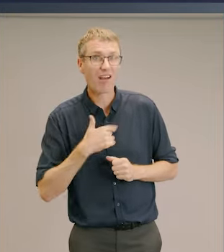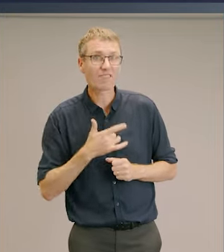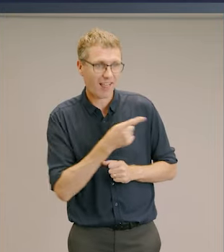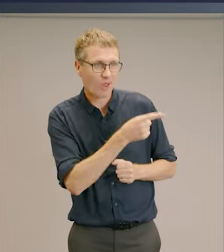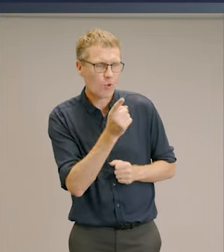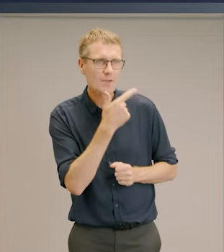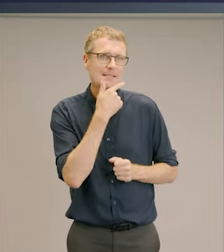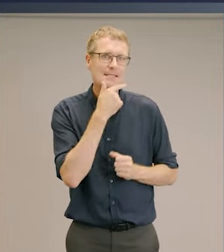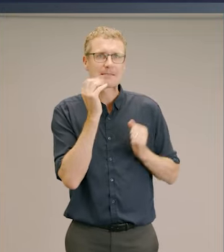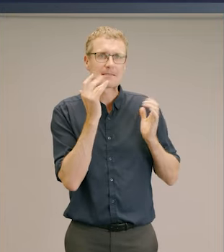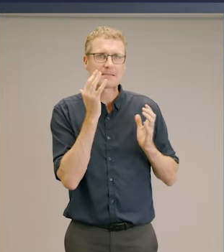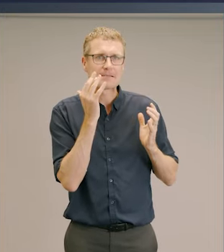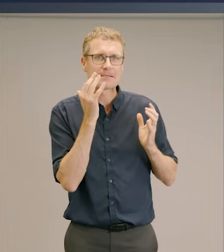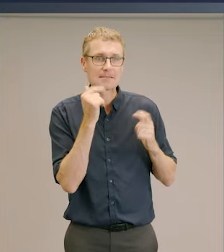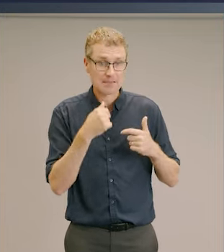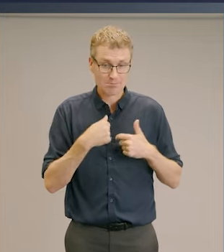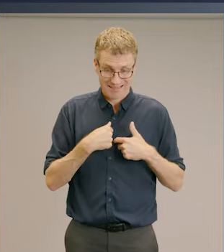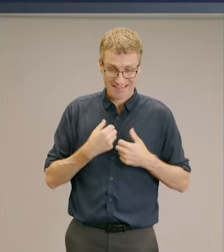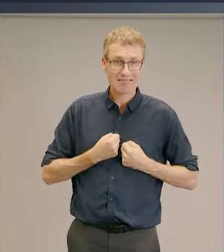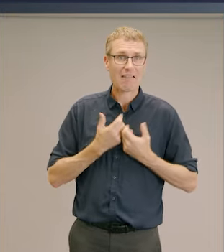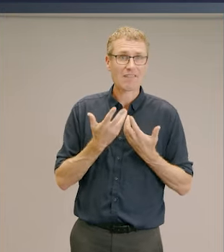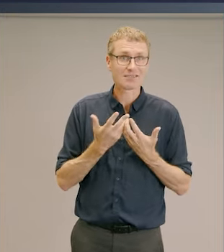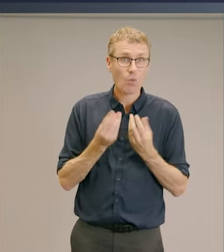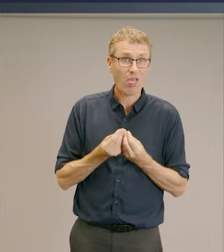I feel like there are people here today and